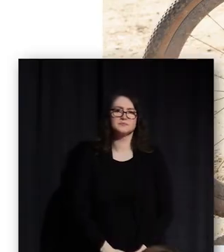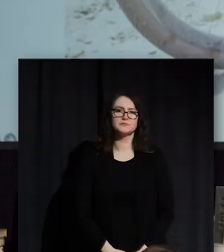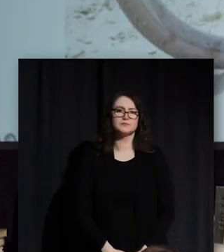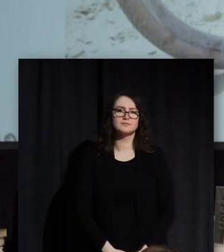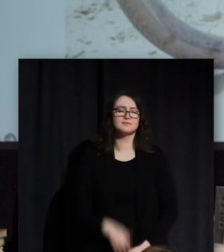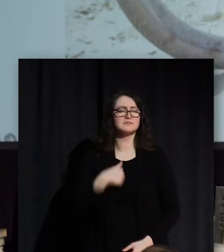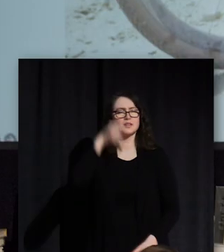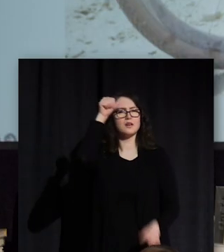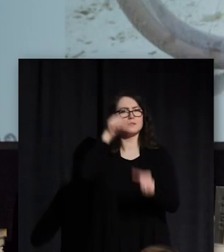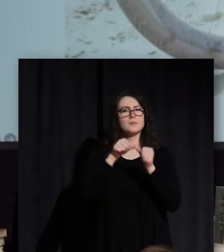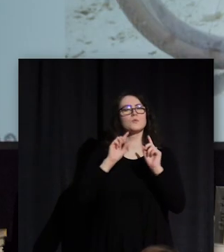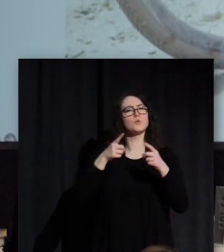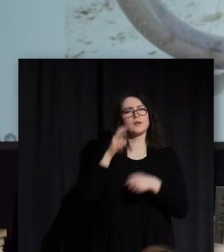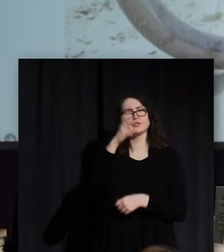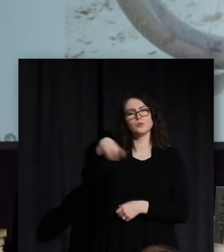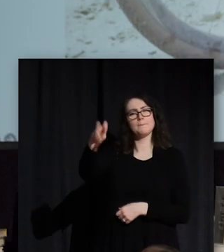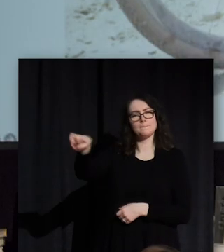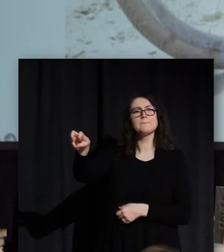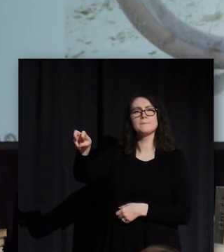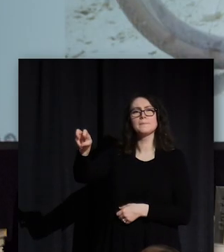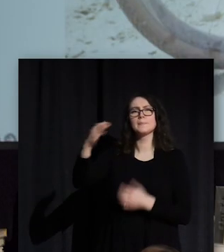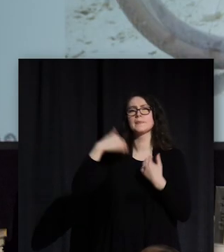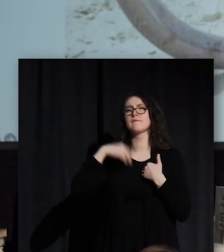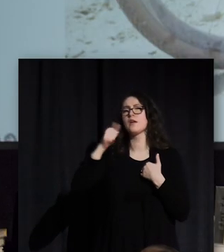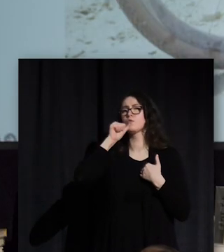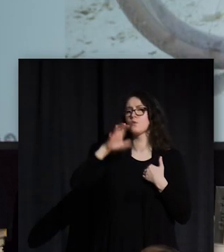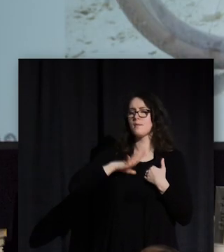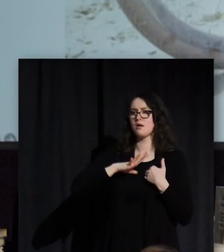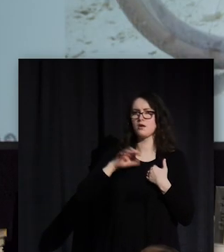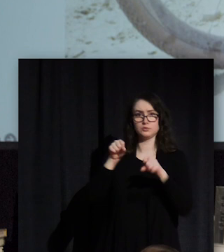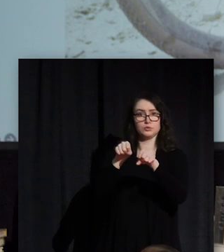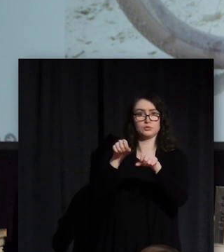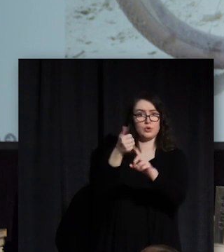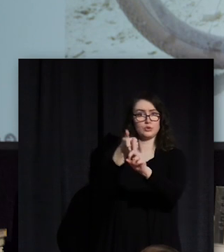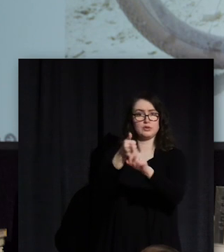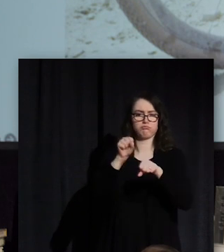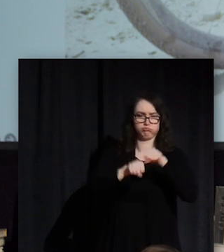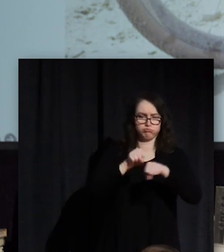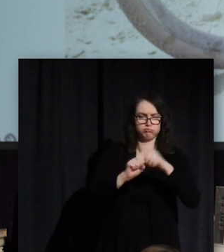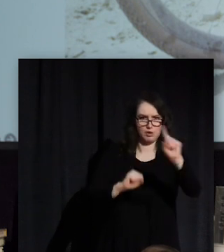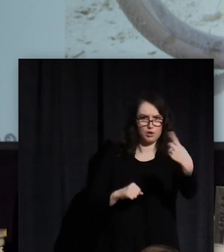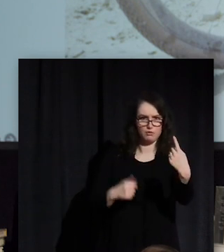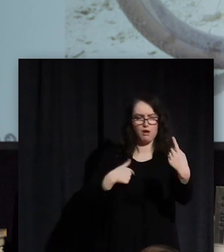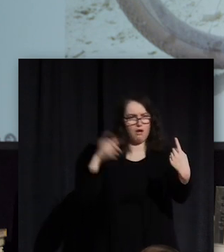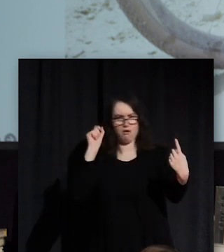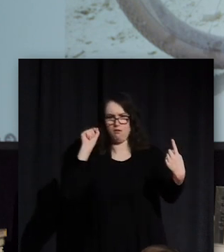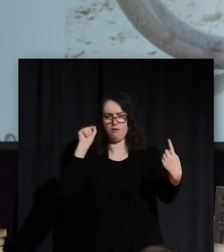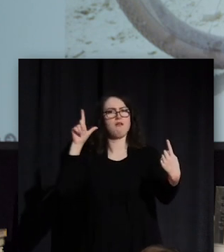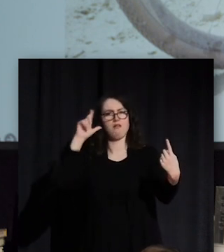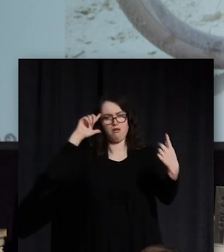I remember being on a trip and crossing paths with another woman riding solo. I was so surprised to see that she was